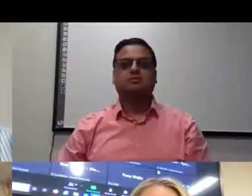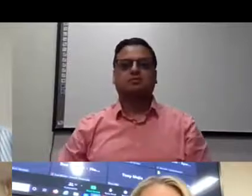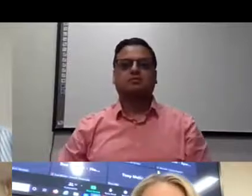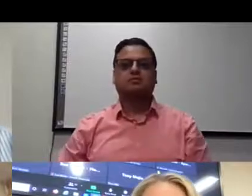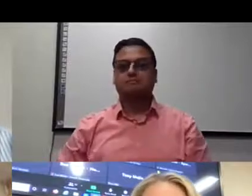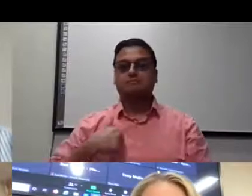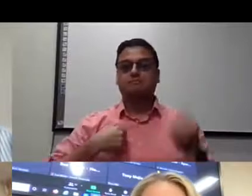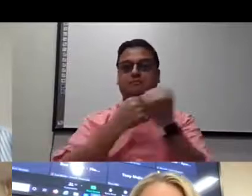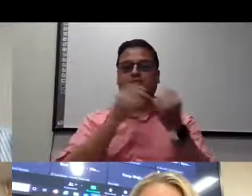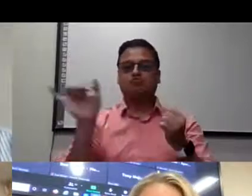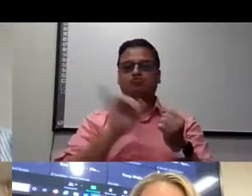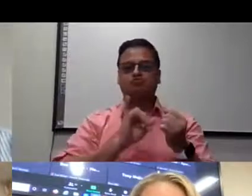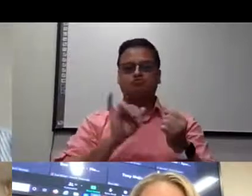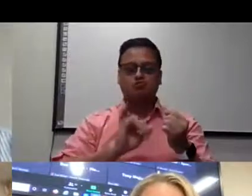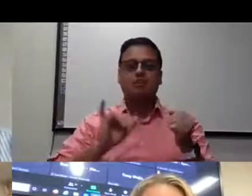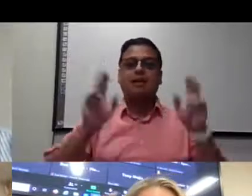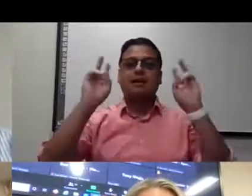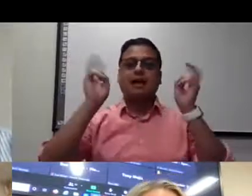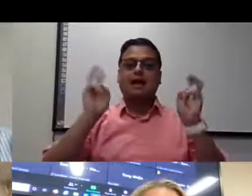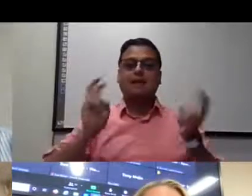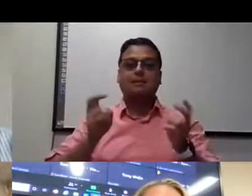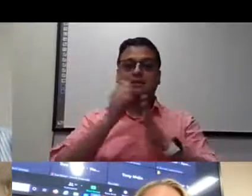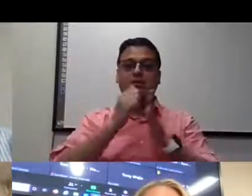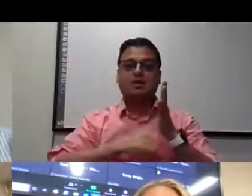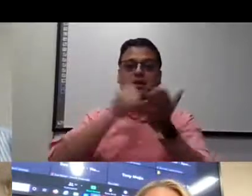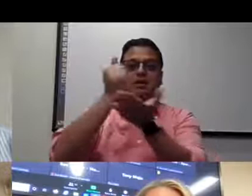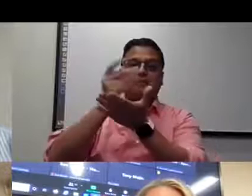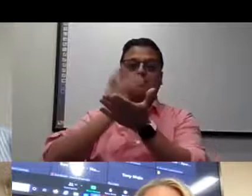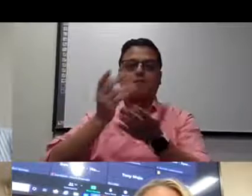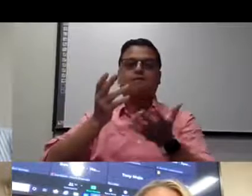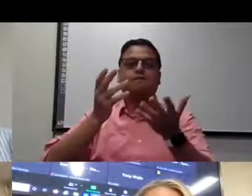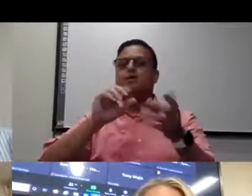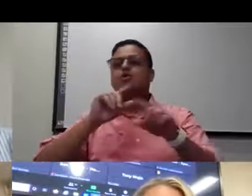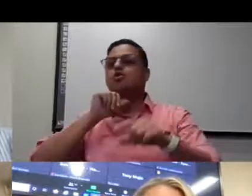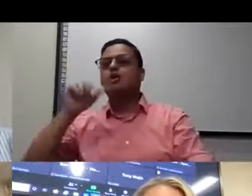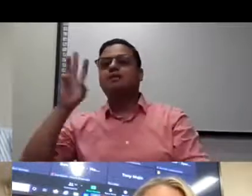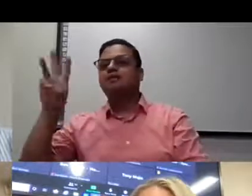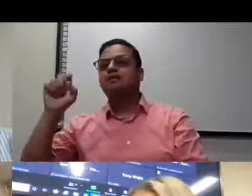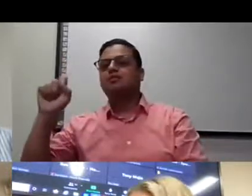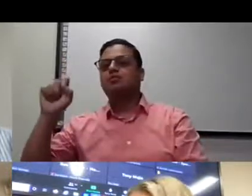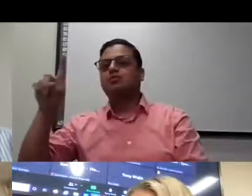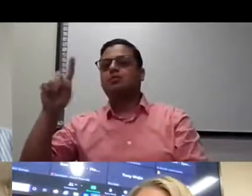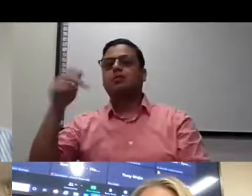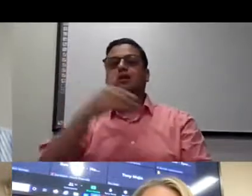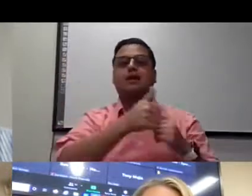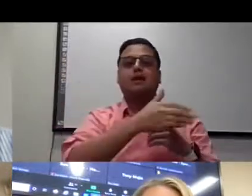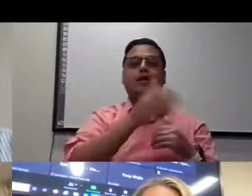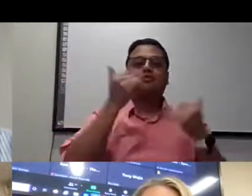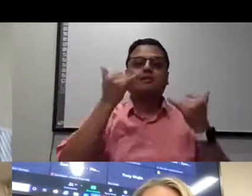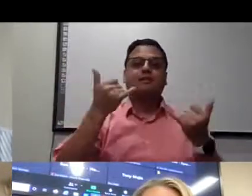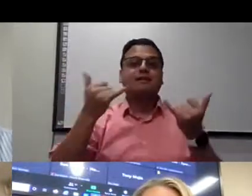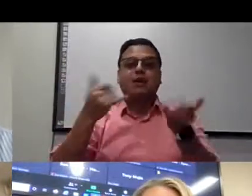well. So the consent items agenda has been approved except for item 6.13. We will hear that now.